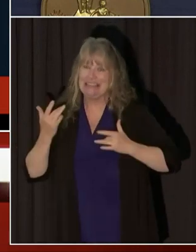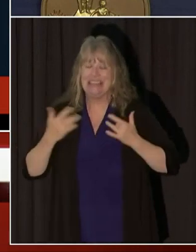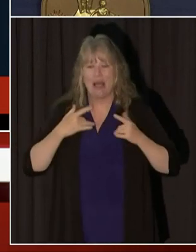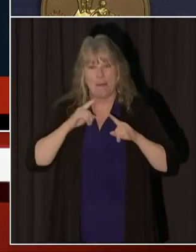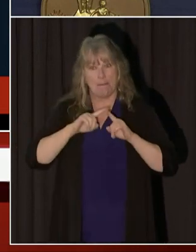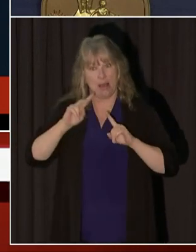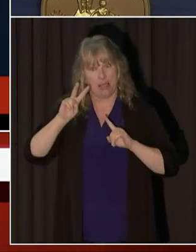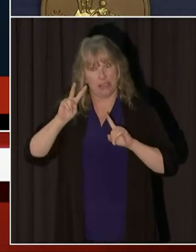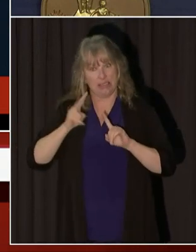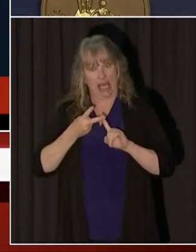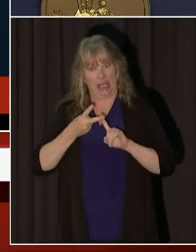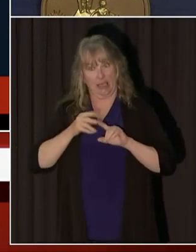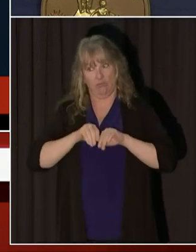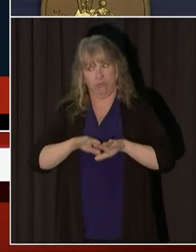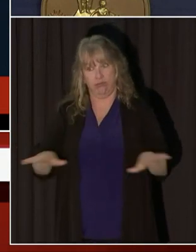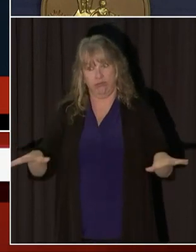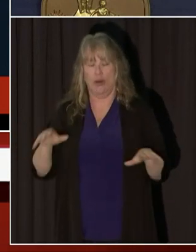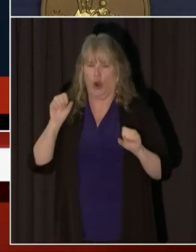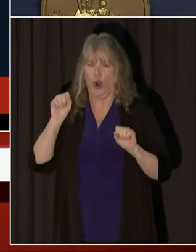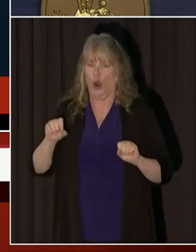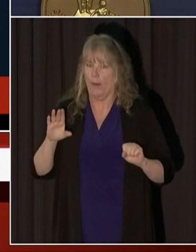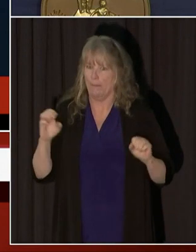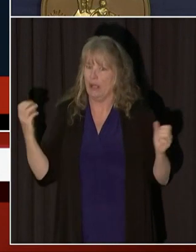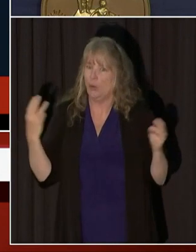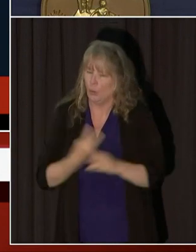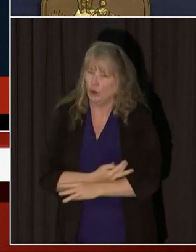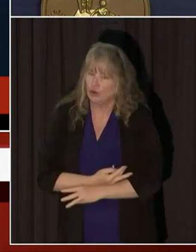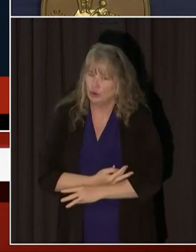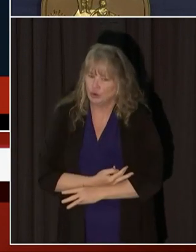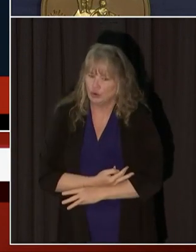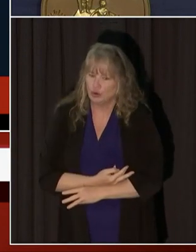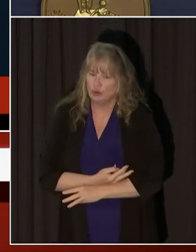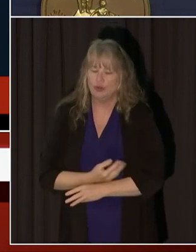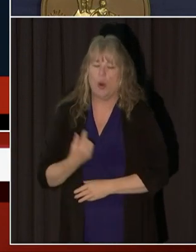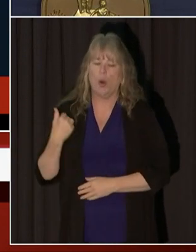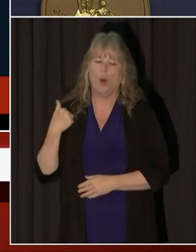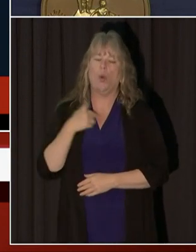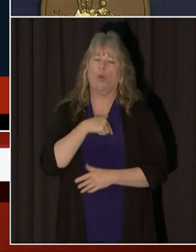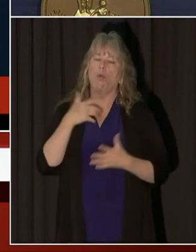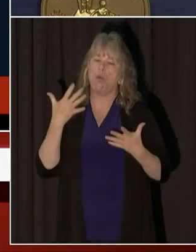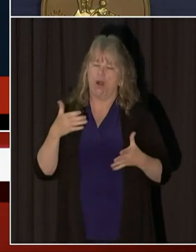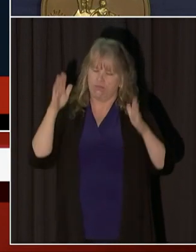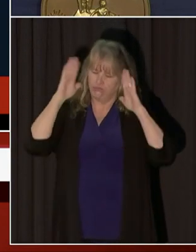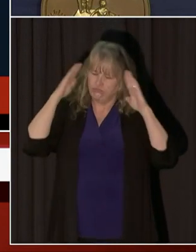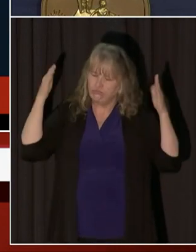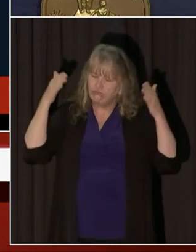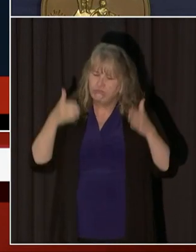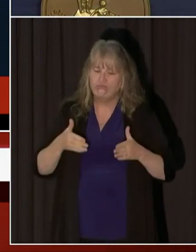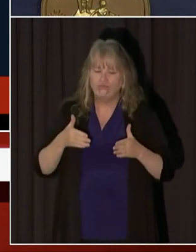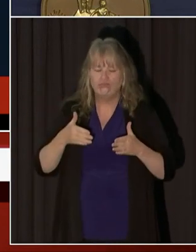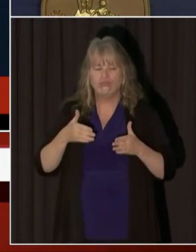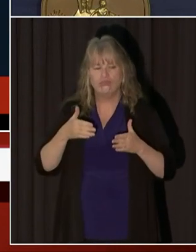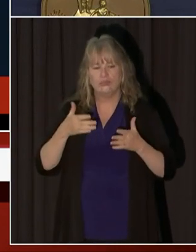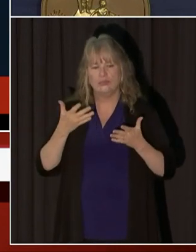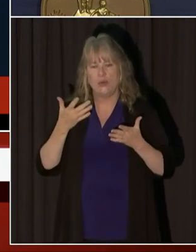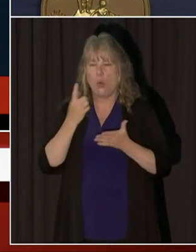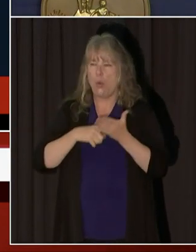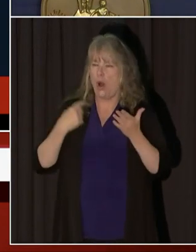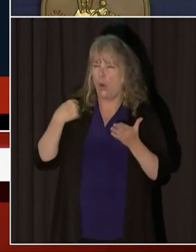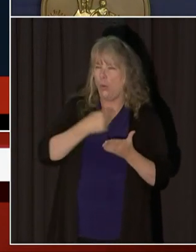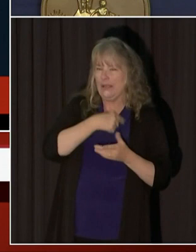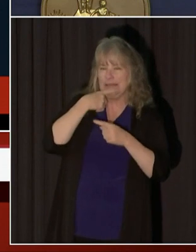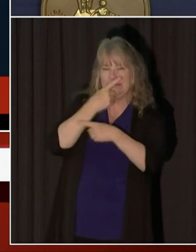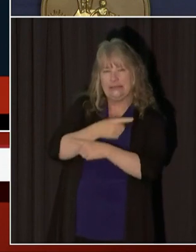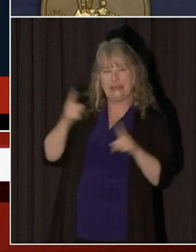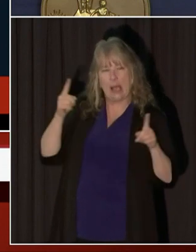even worse. So we want to just focus on some things that we have been telling